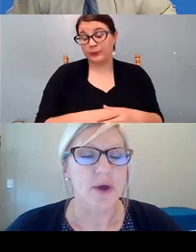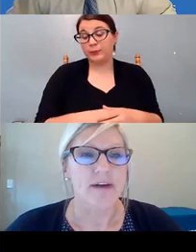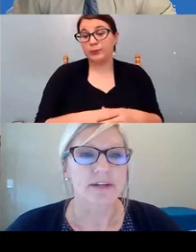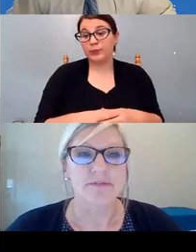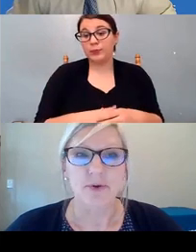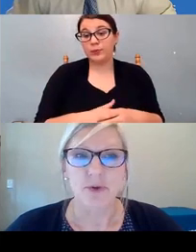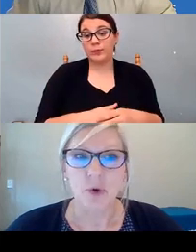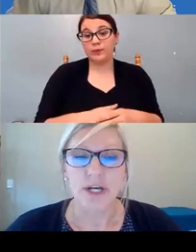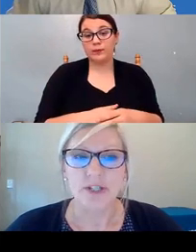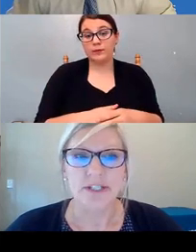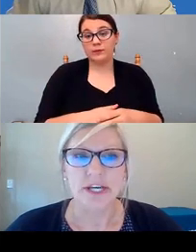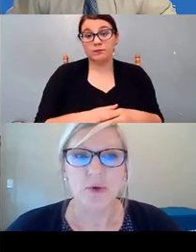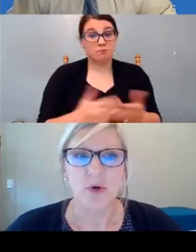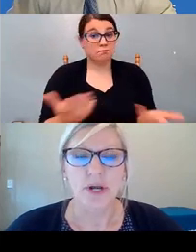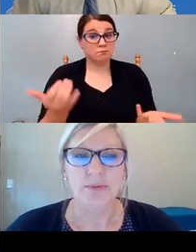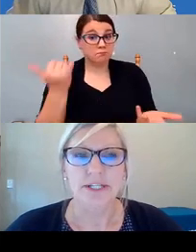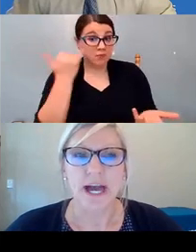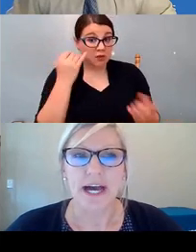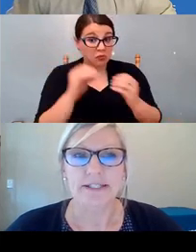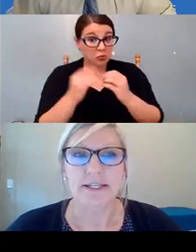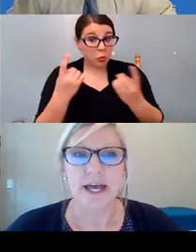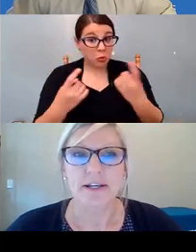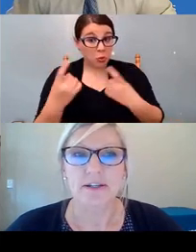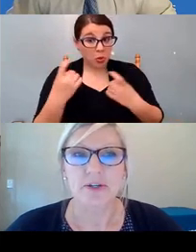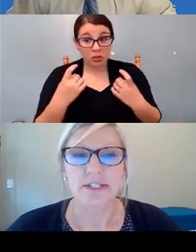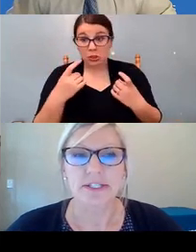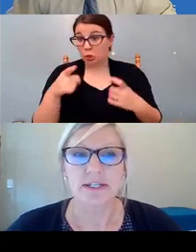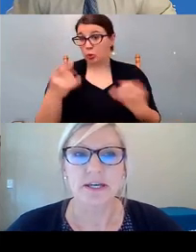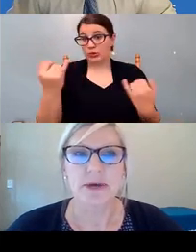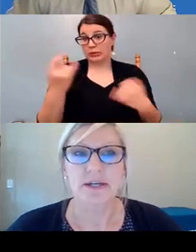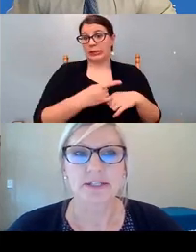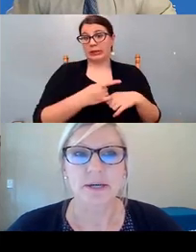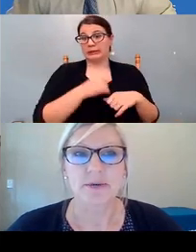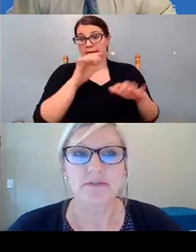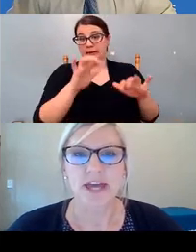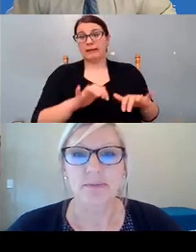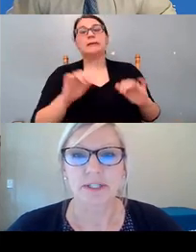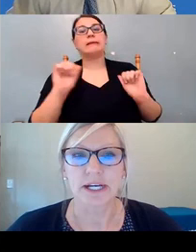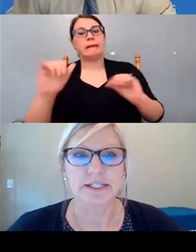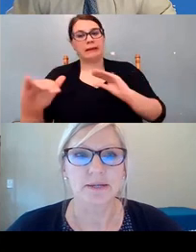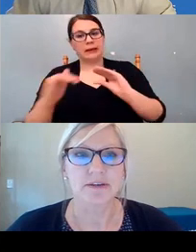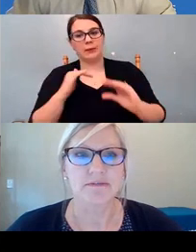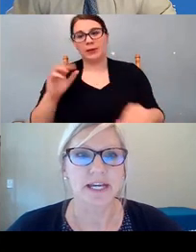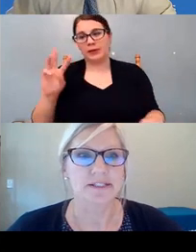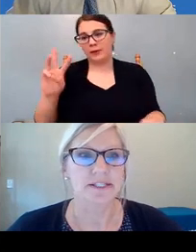And if you have any further questions that you weren't able to ask today, you can send an email to